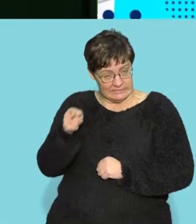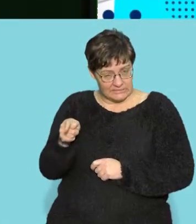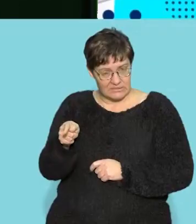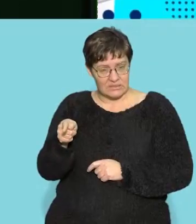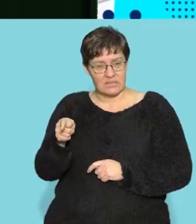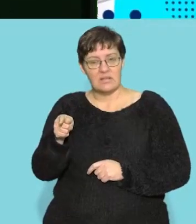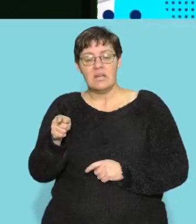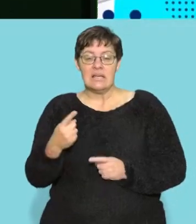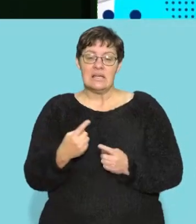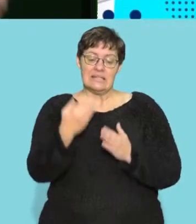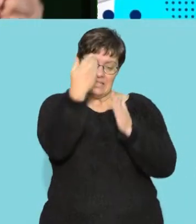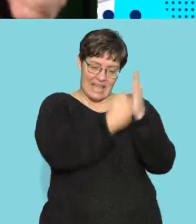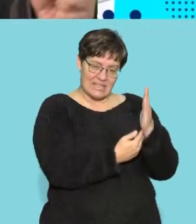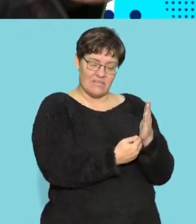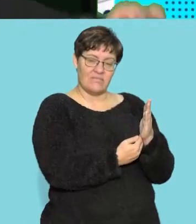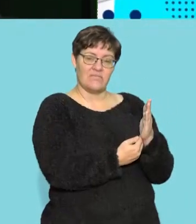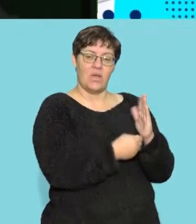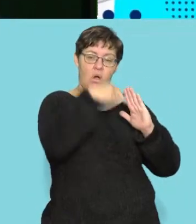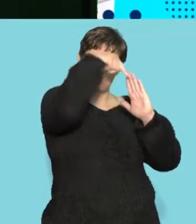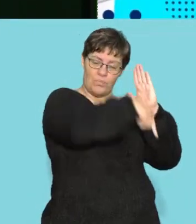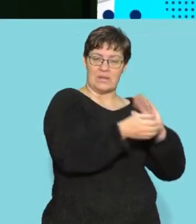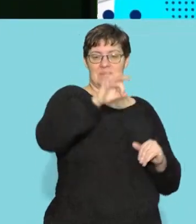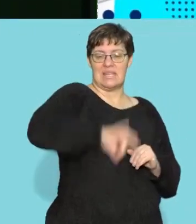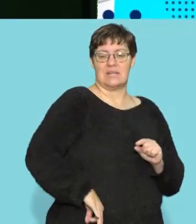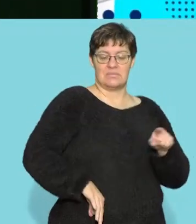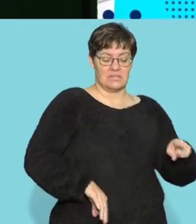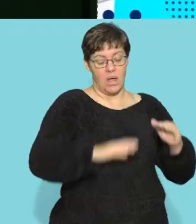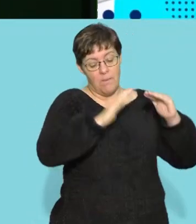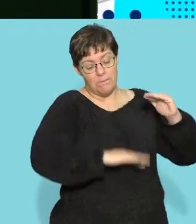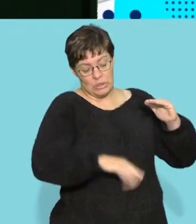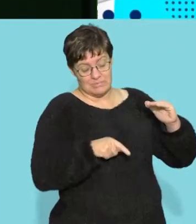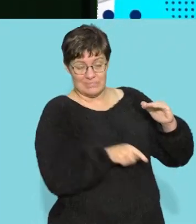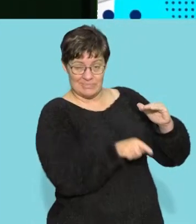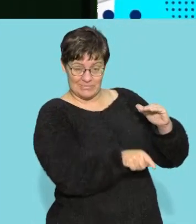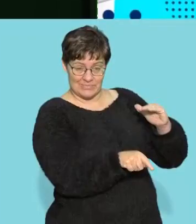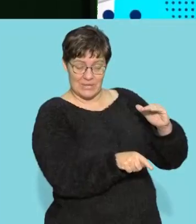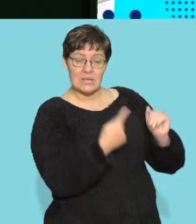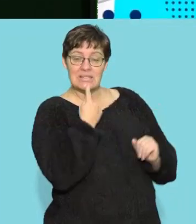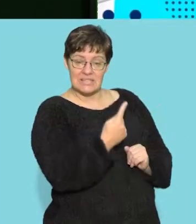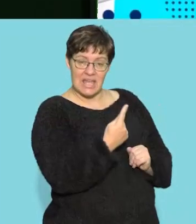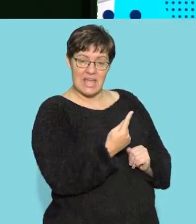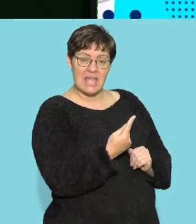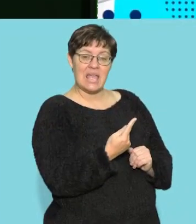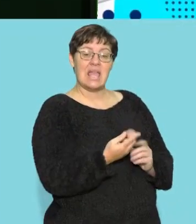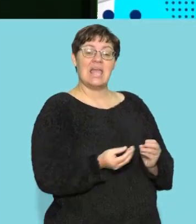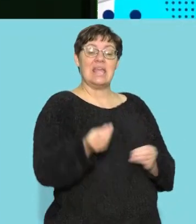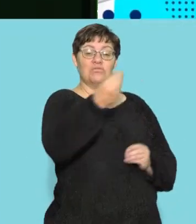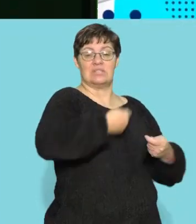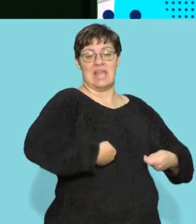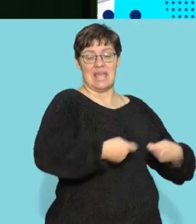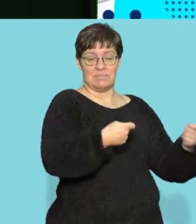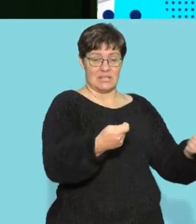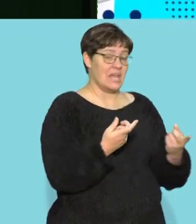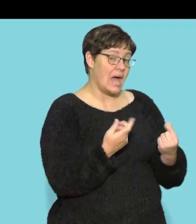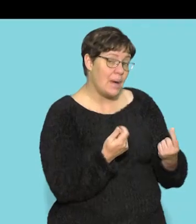will go to your statement of comprehensive income. Under the bottom section, you'll say there, interest expense.